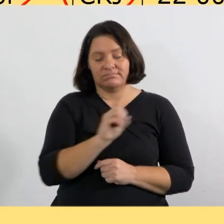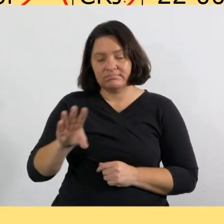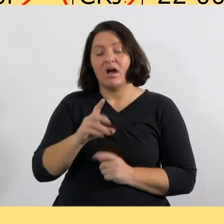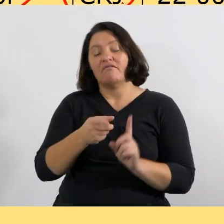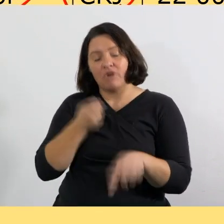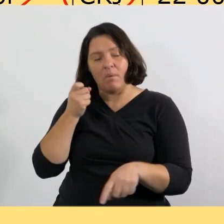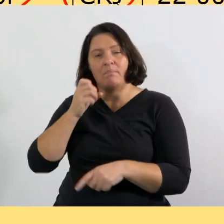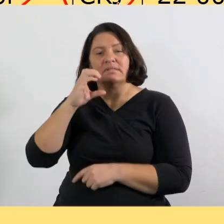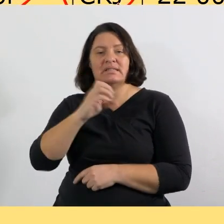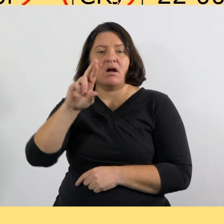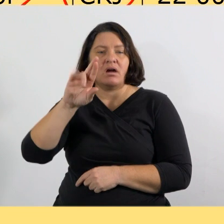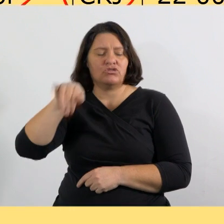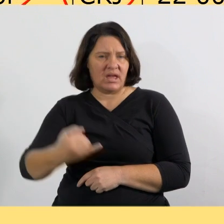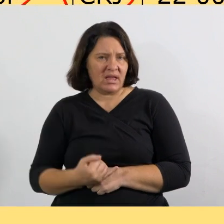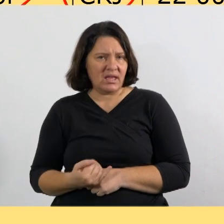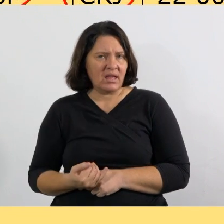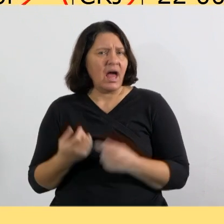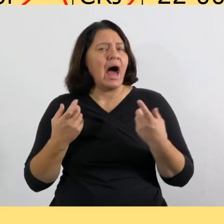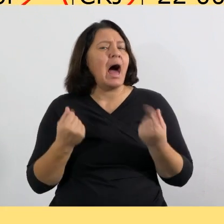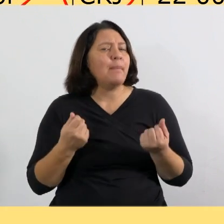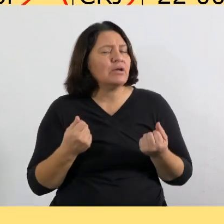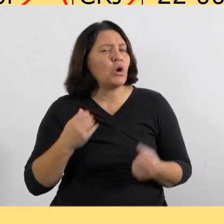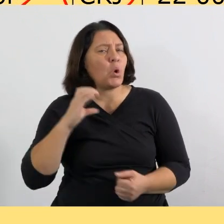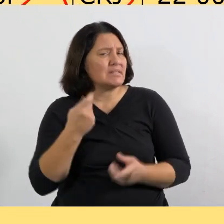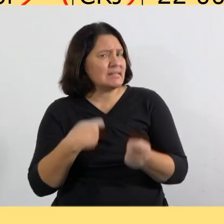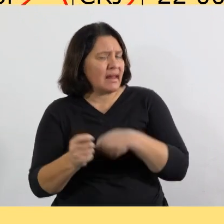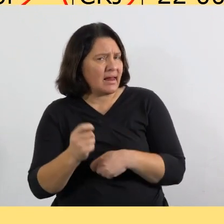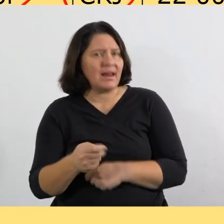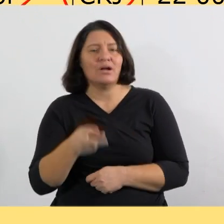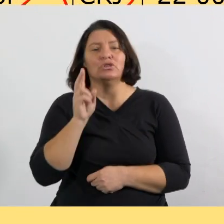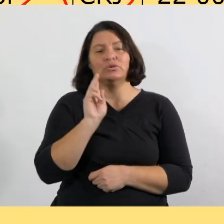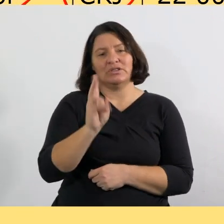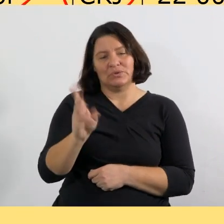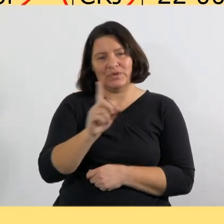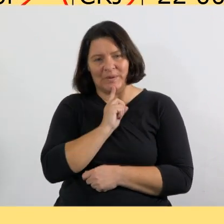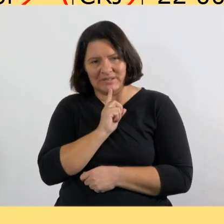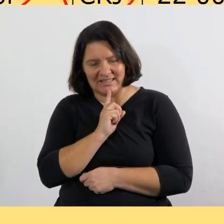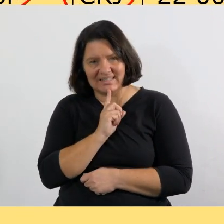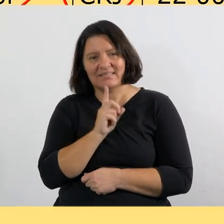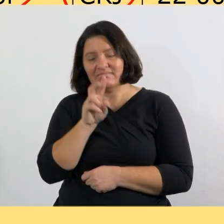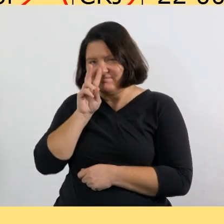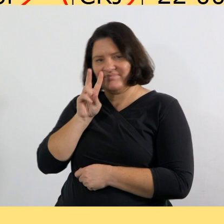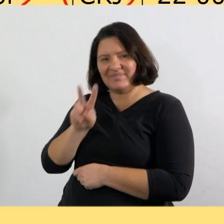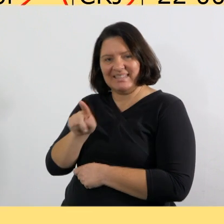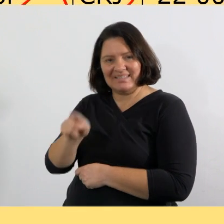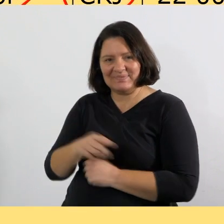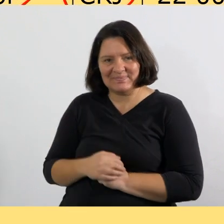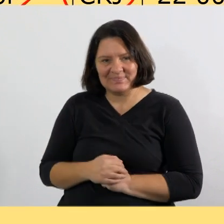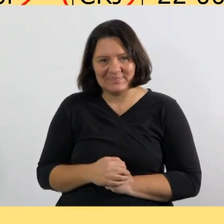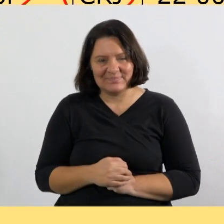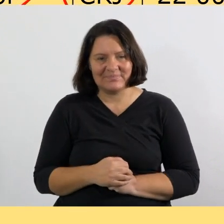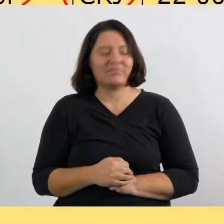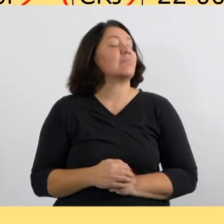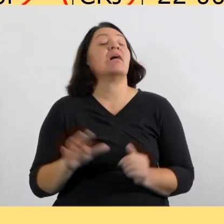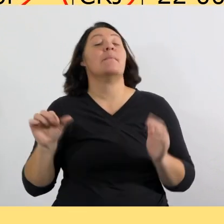from? The CRJ. How much was my cost of sales? 22,000, which is what you then see over